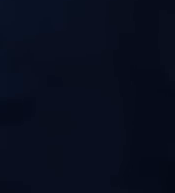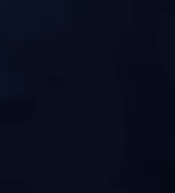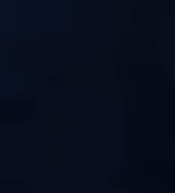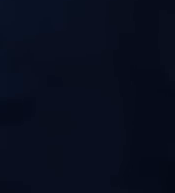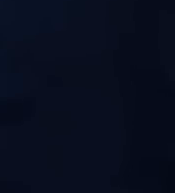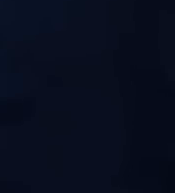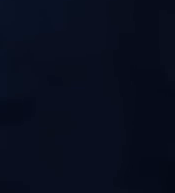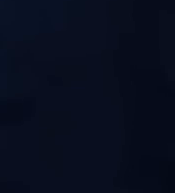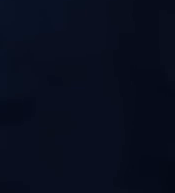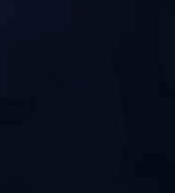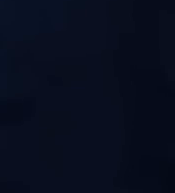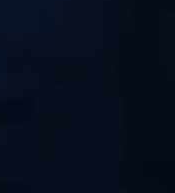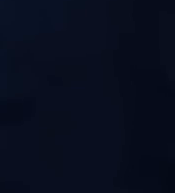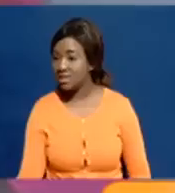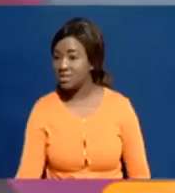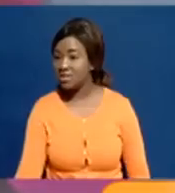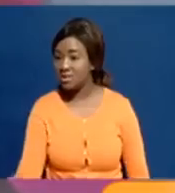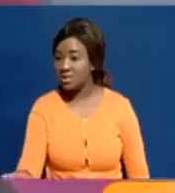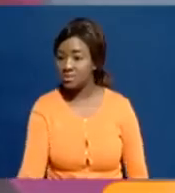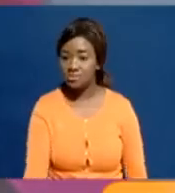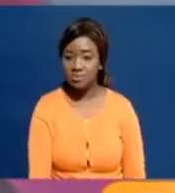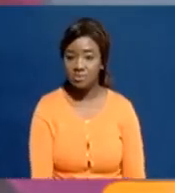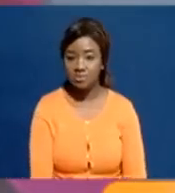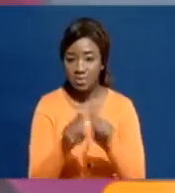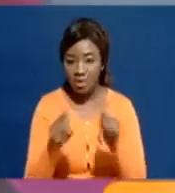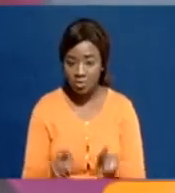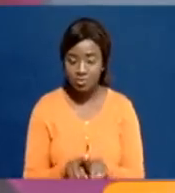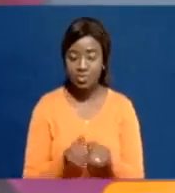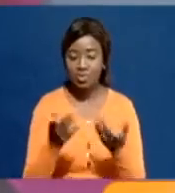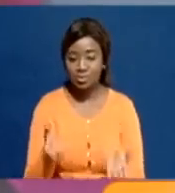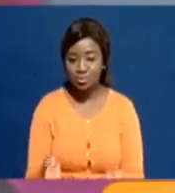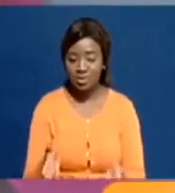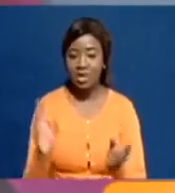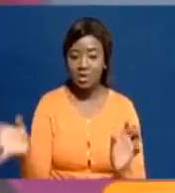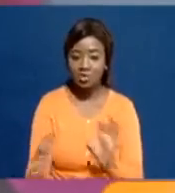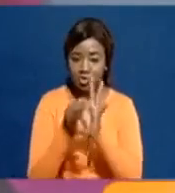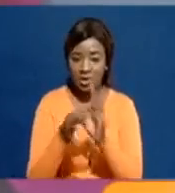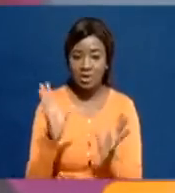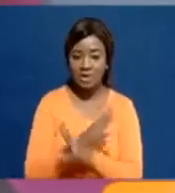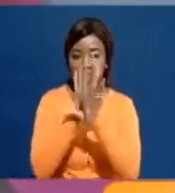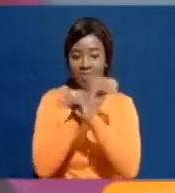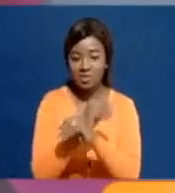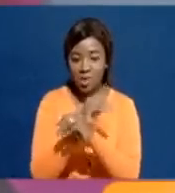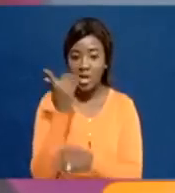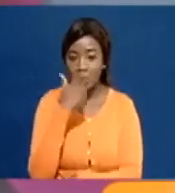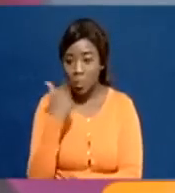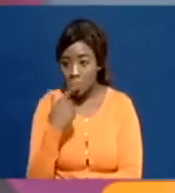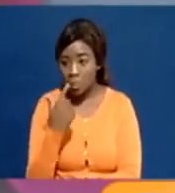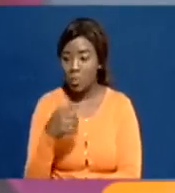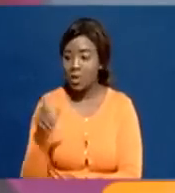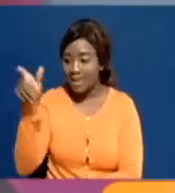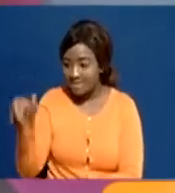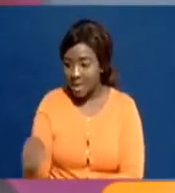cases, inadequate information on healthcare. Well, joining me virtually from Mombasa is Richard